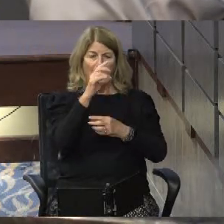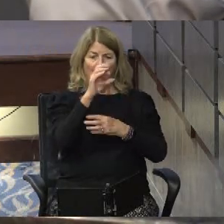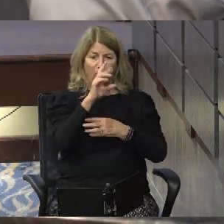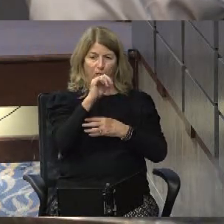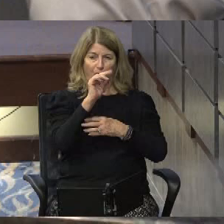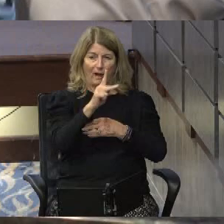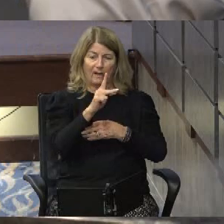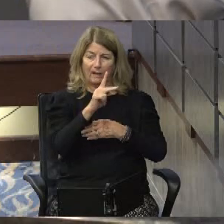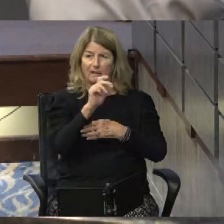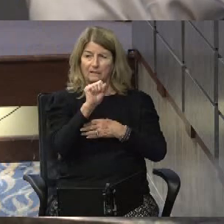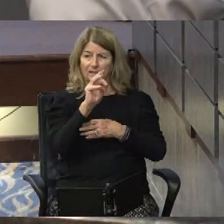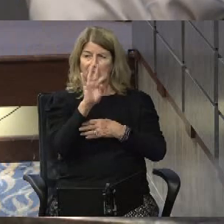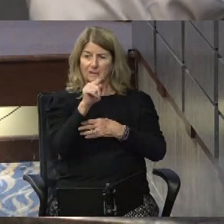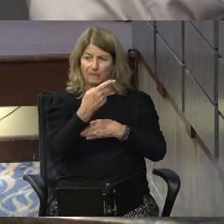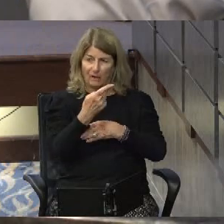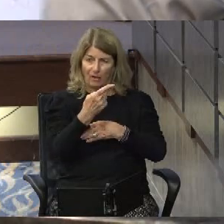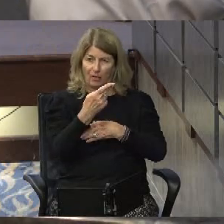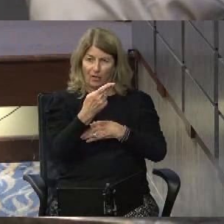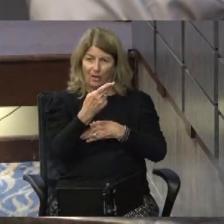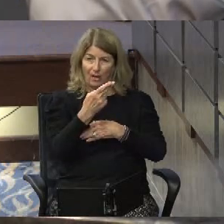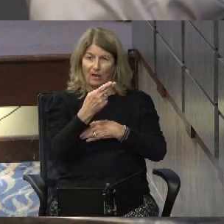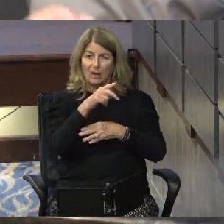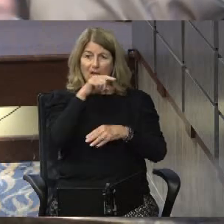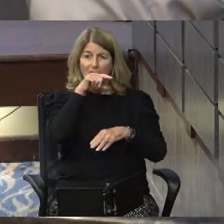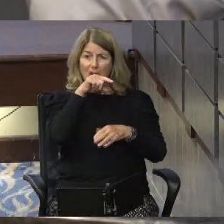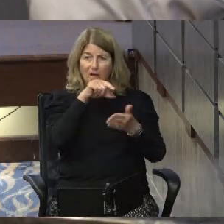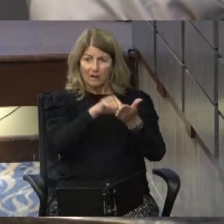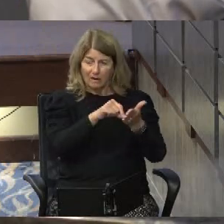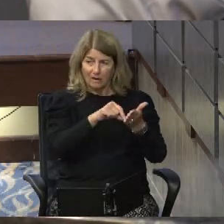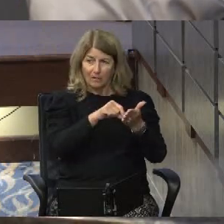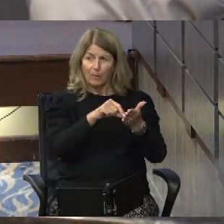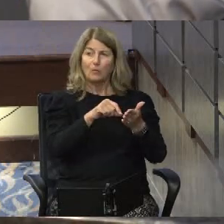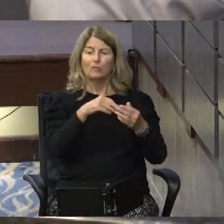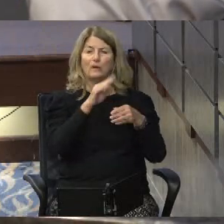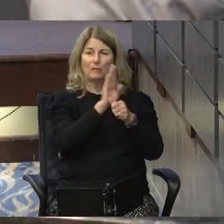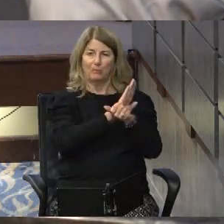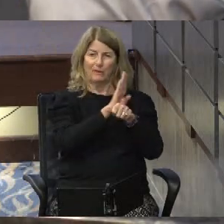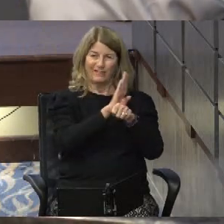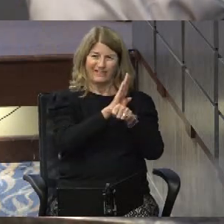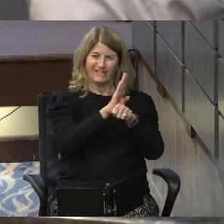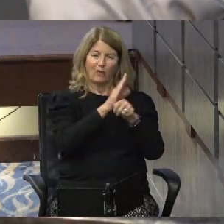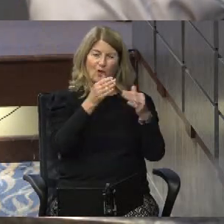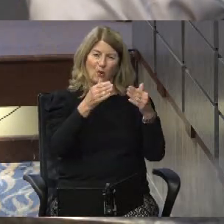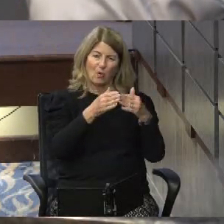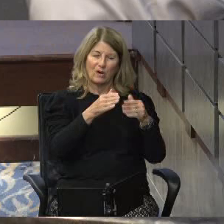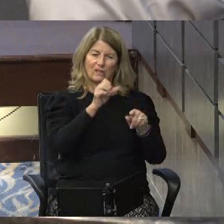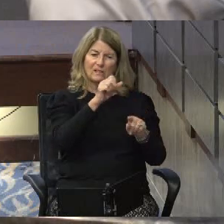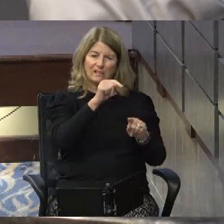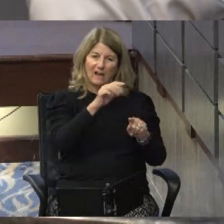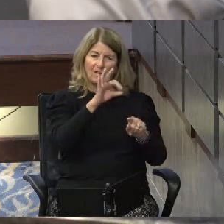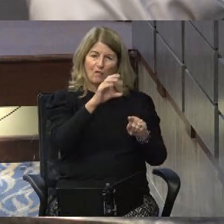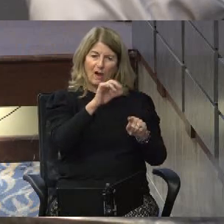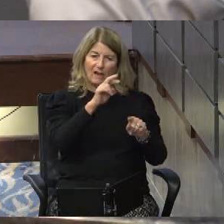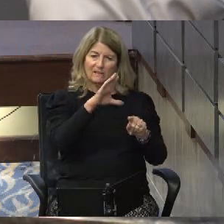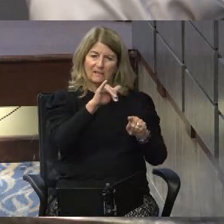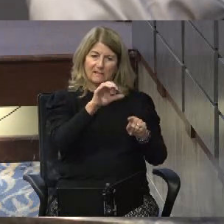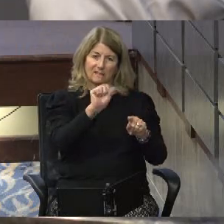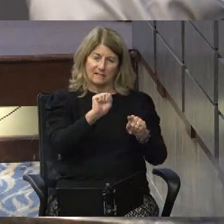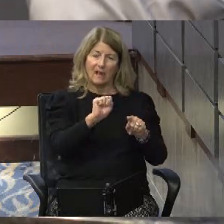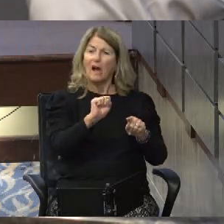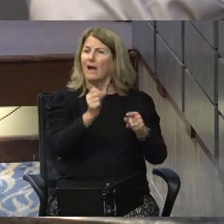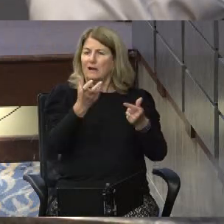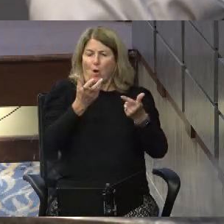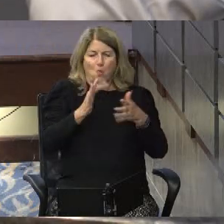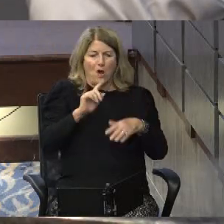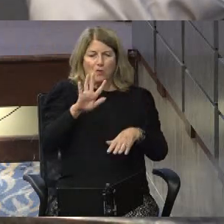thing that they had there on the corner of St. Francis. But I don't want you to forget No, ma'am.